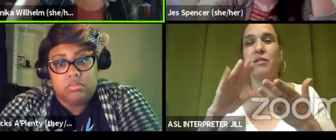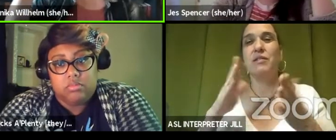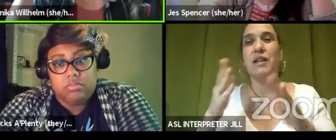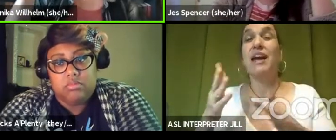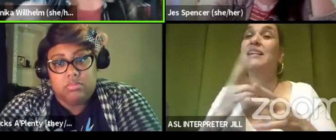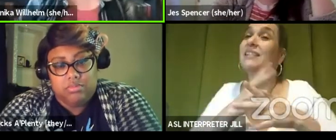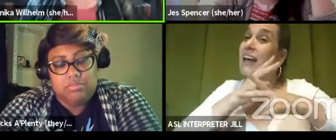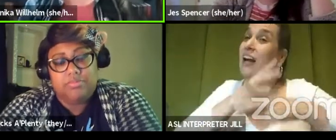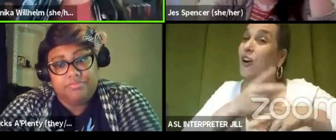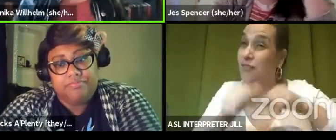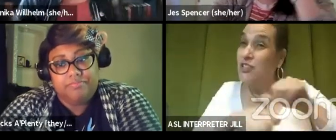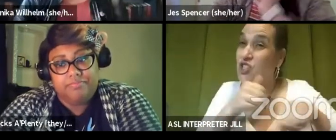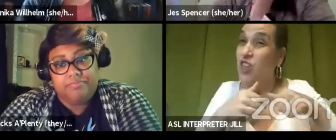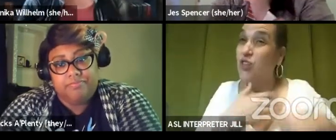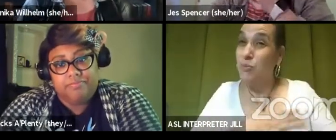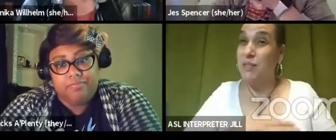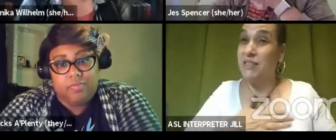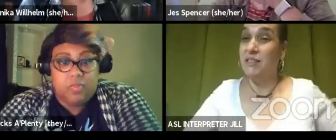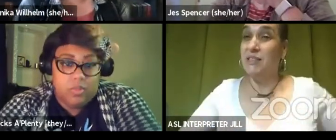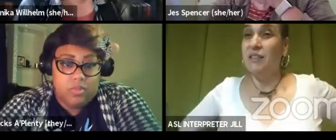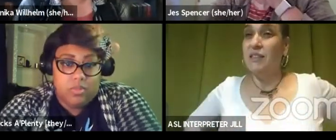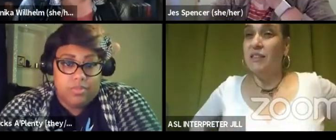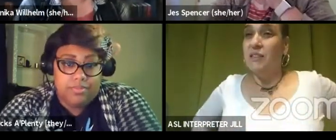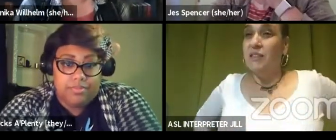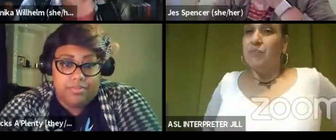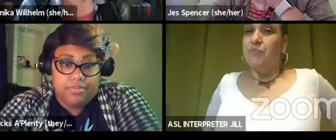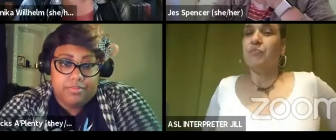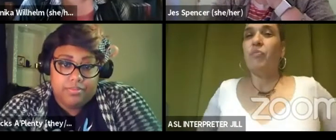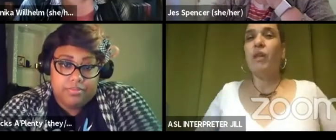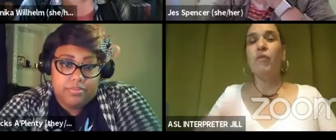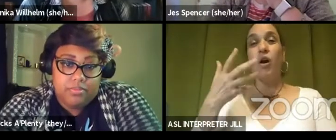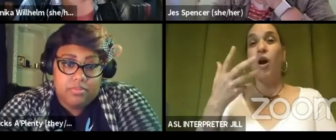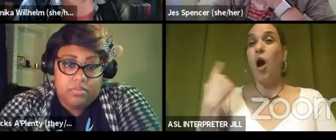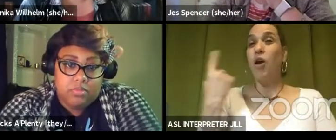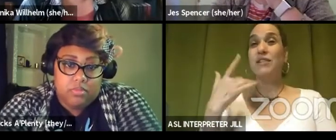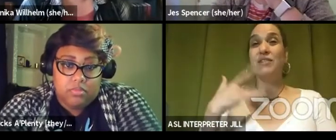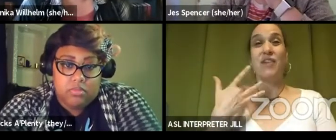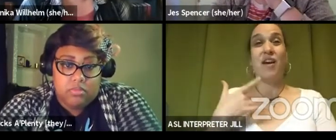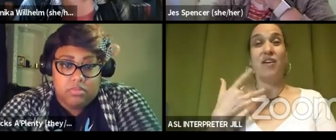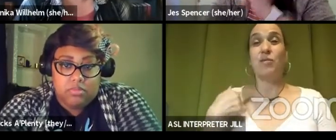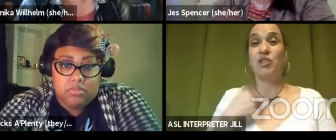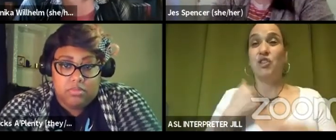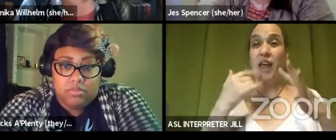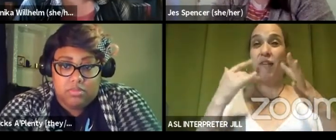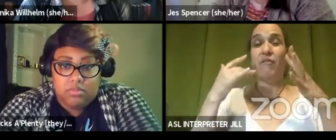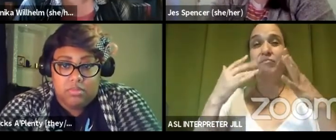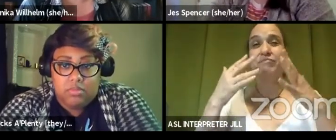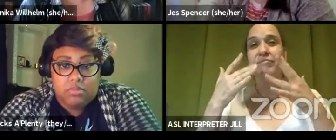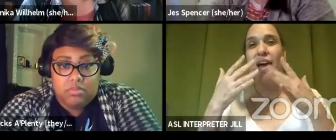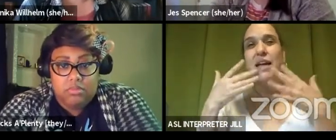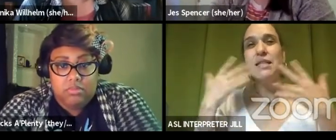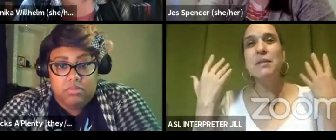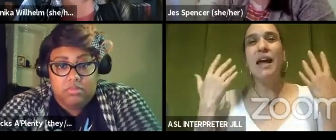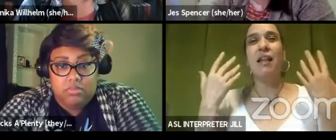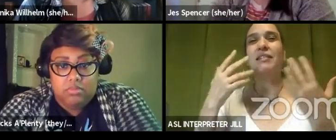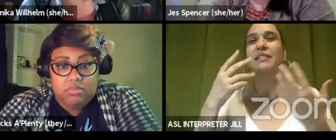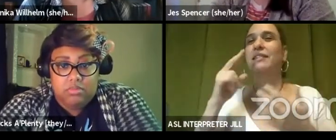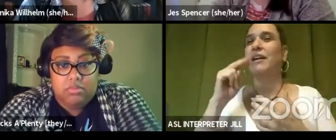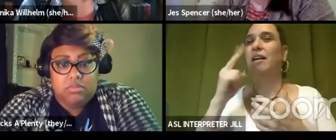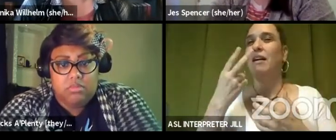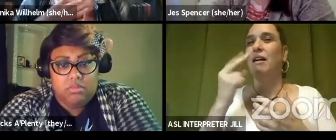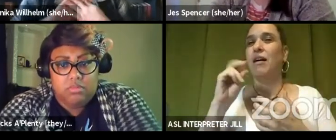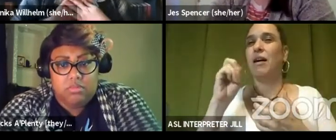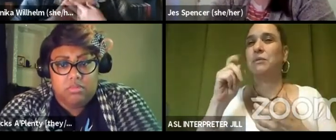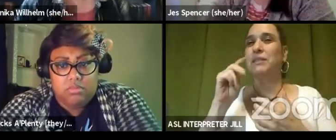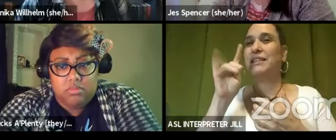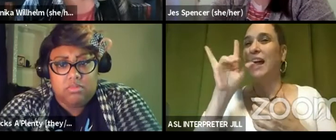please. I've always felt like there should be a hospitality coordinator in the theater. And sorry for your loss,